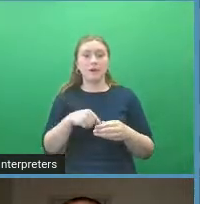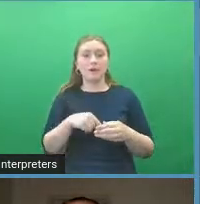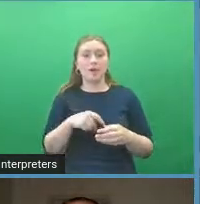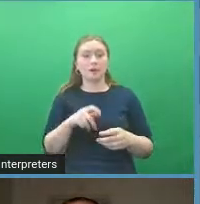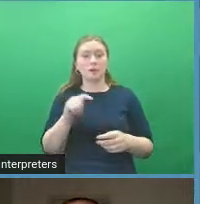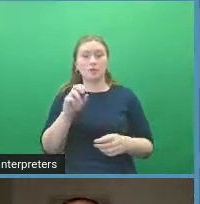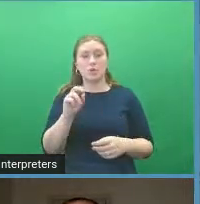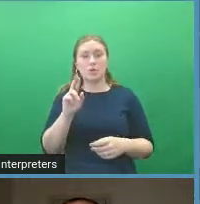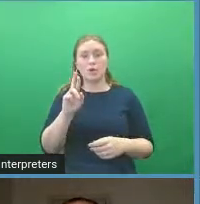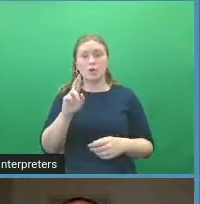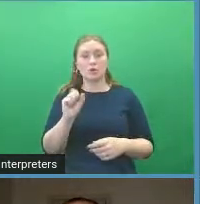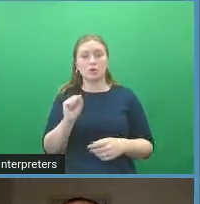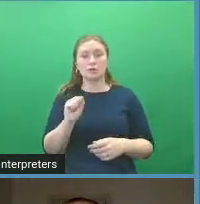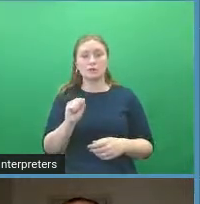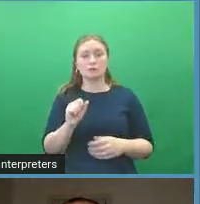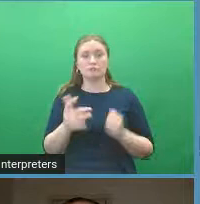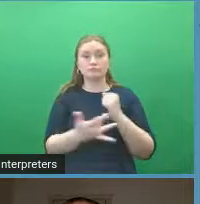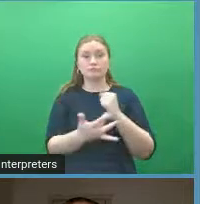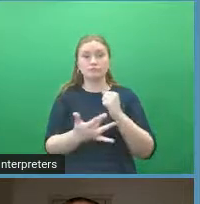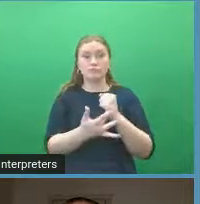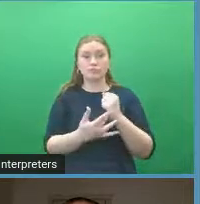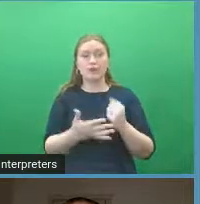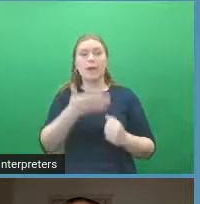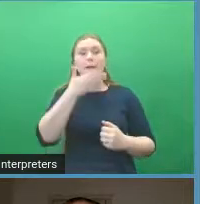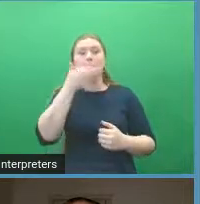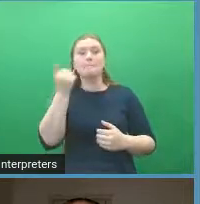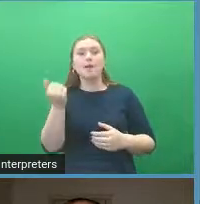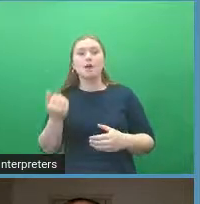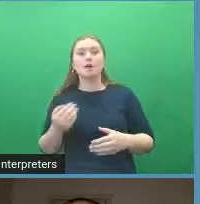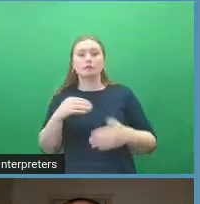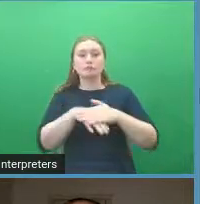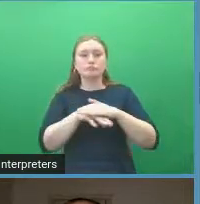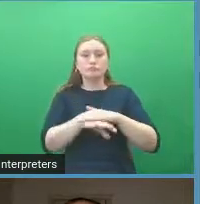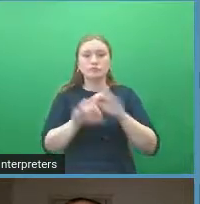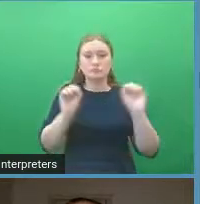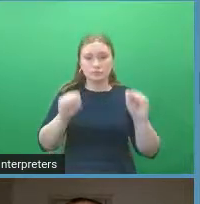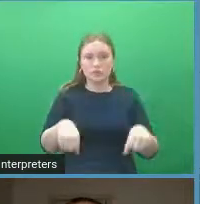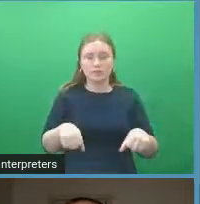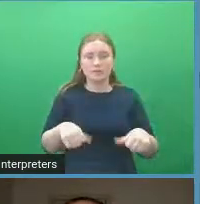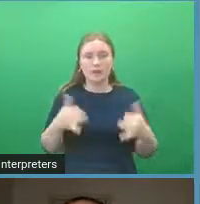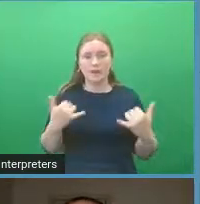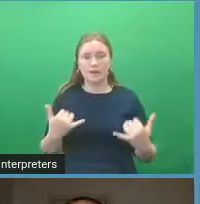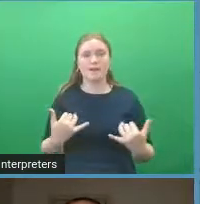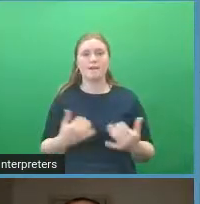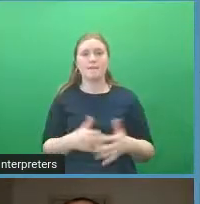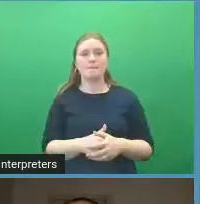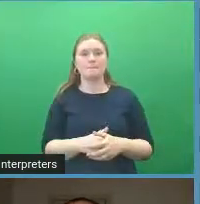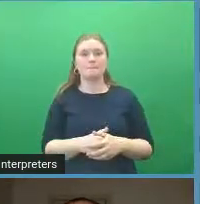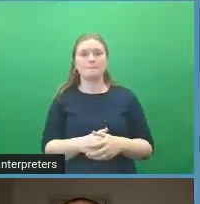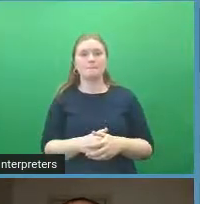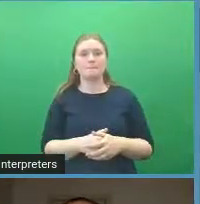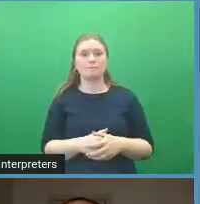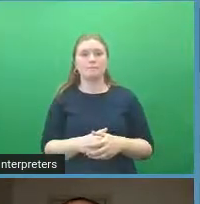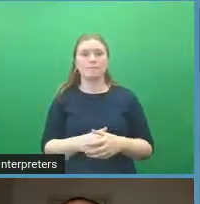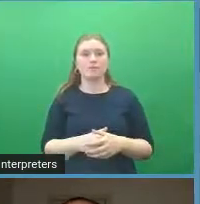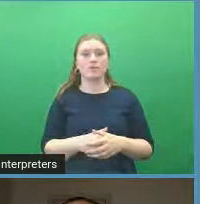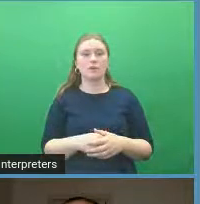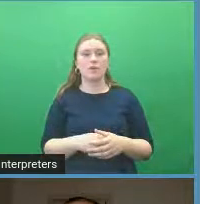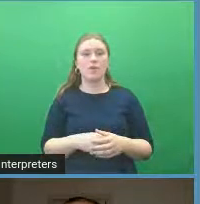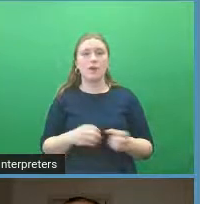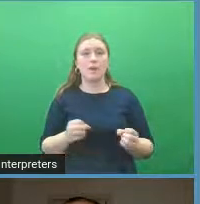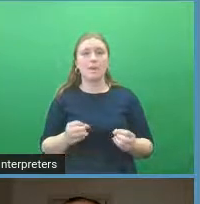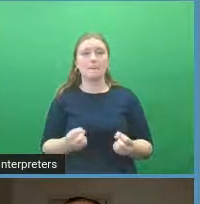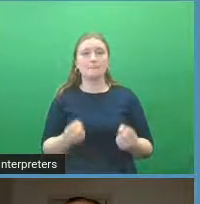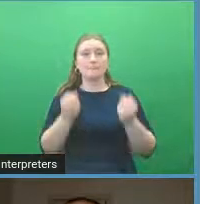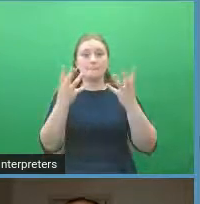tours. Technology can provide even greater access to your spaces and collections through behind the scenes tours. It can open up a whole new set of possibilities for